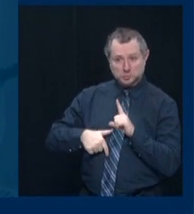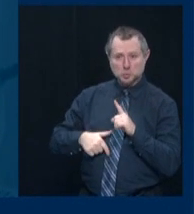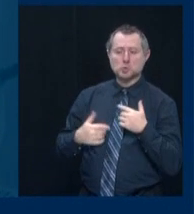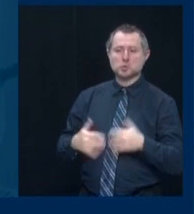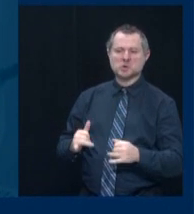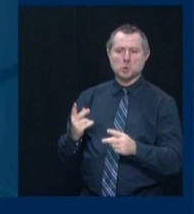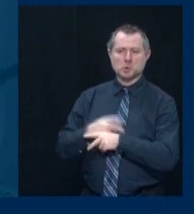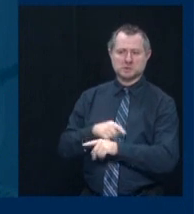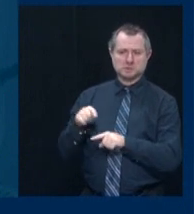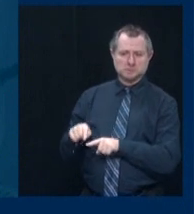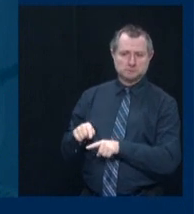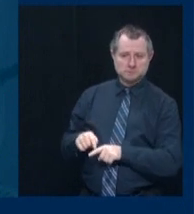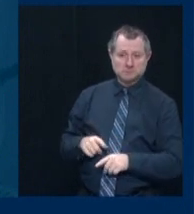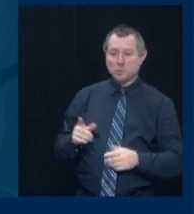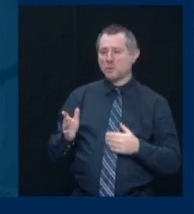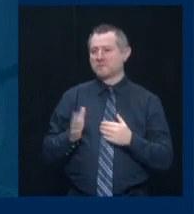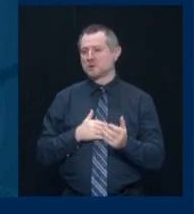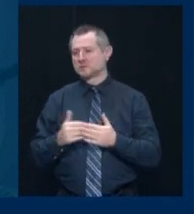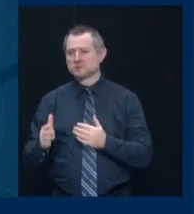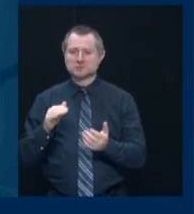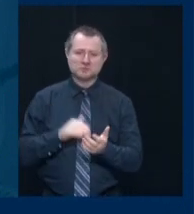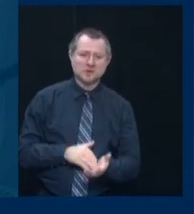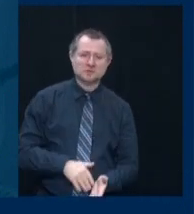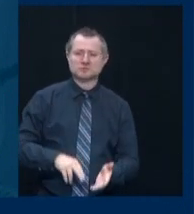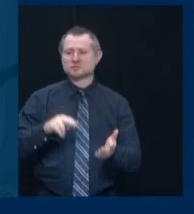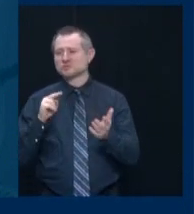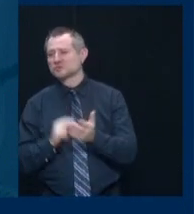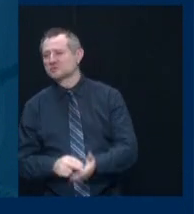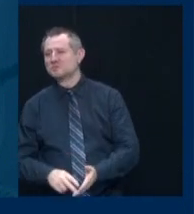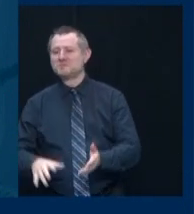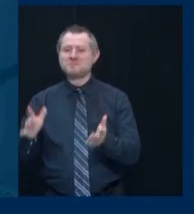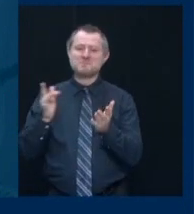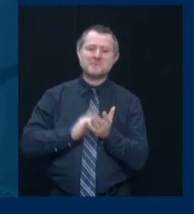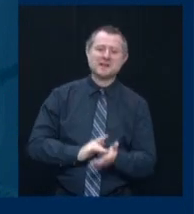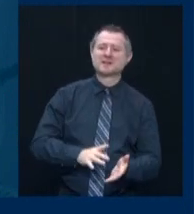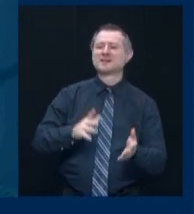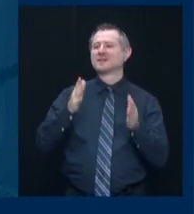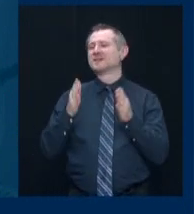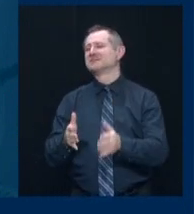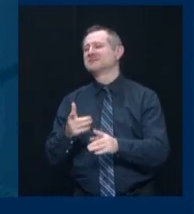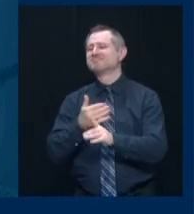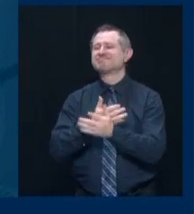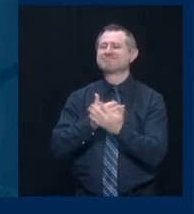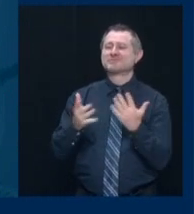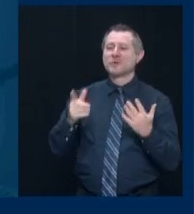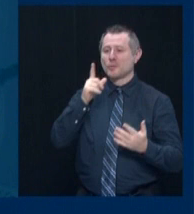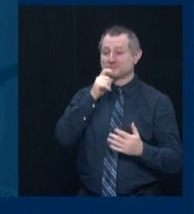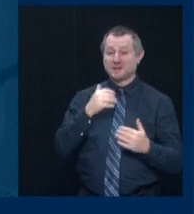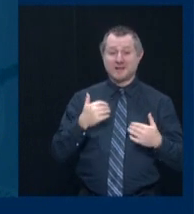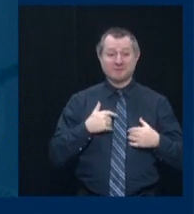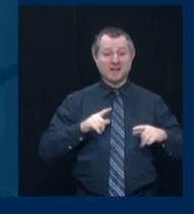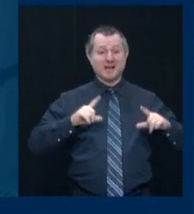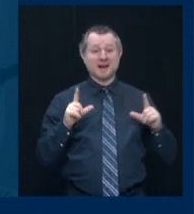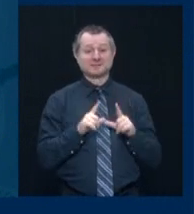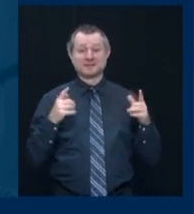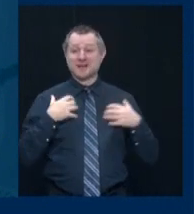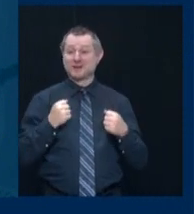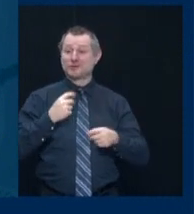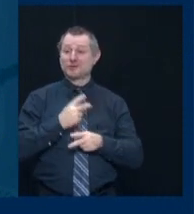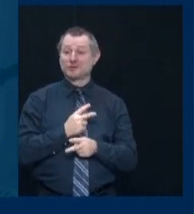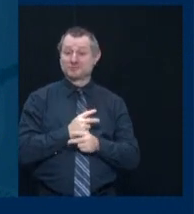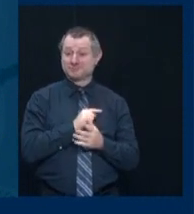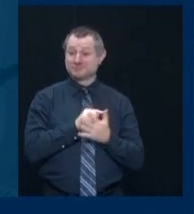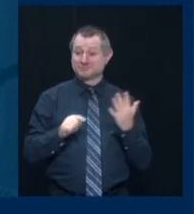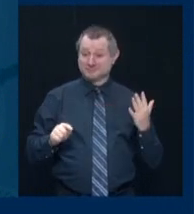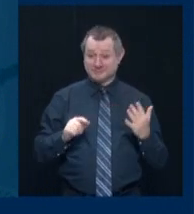a nurse, a pharmacist, any licensed healthcare professional. So if you engage in fraud